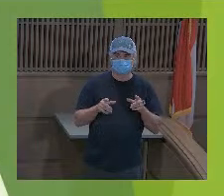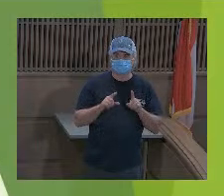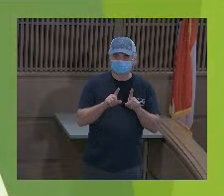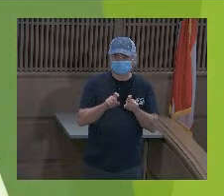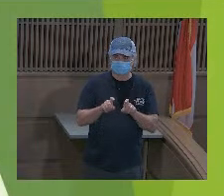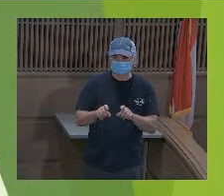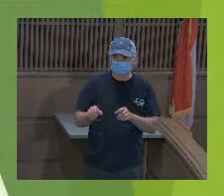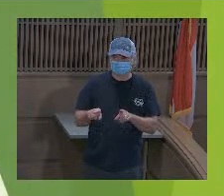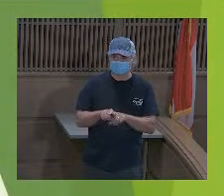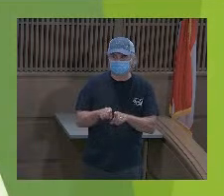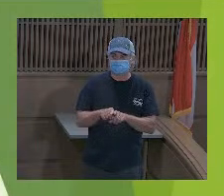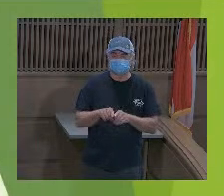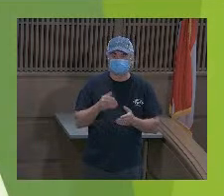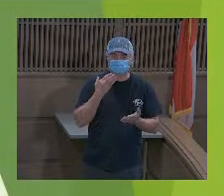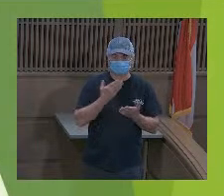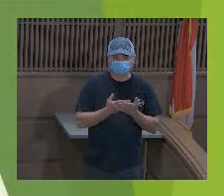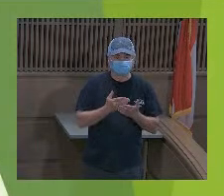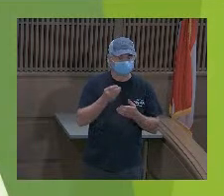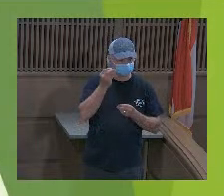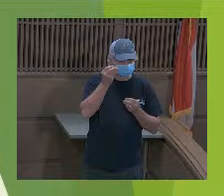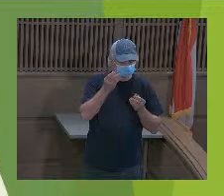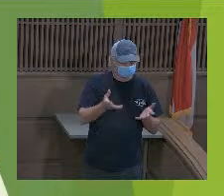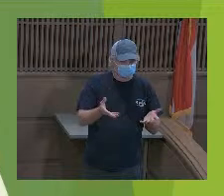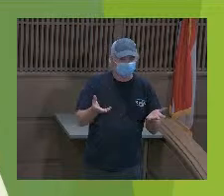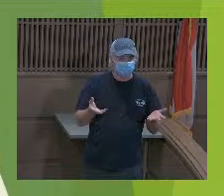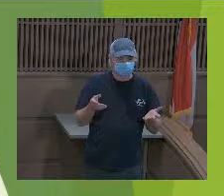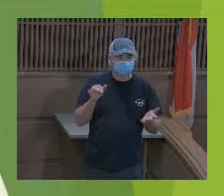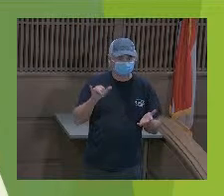Which the good news, and it's